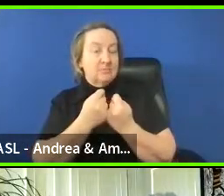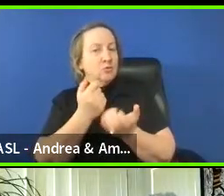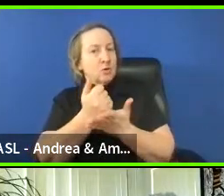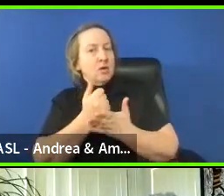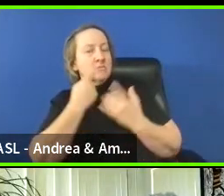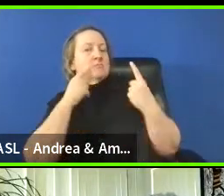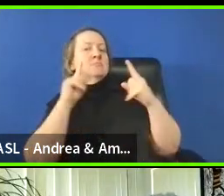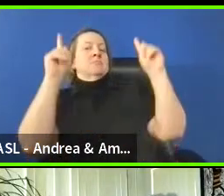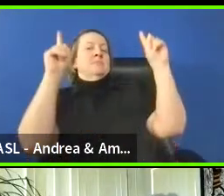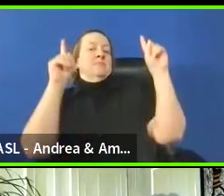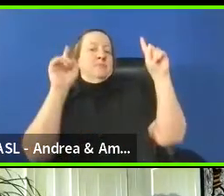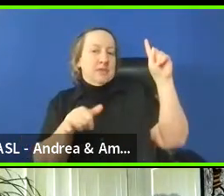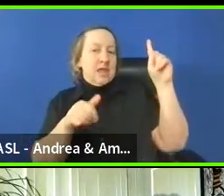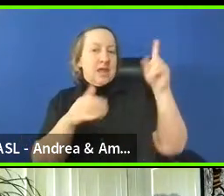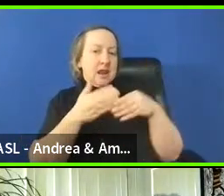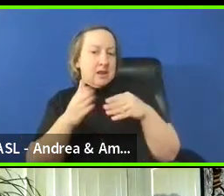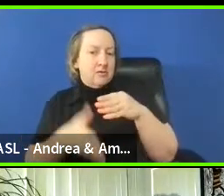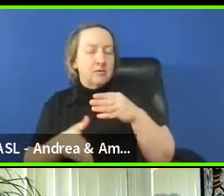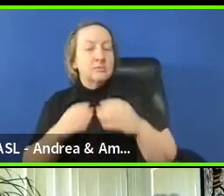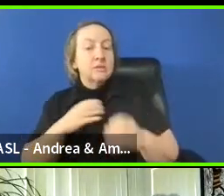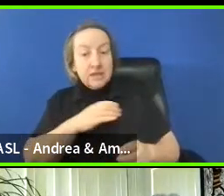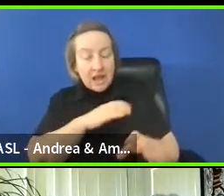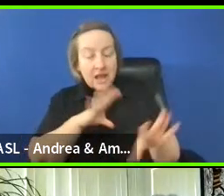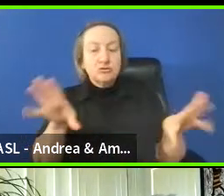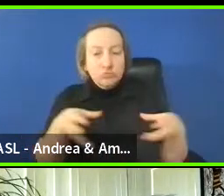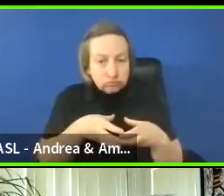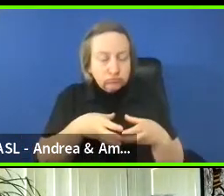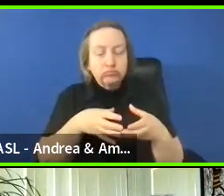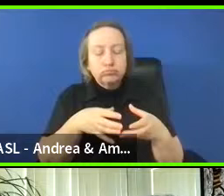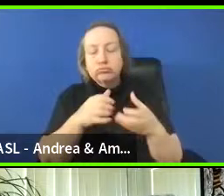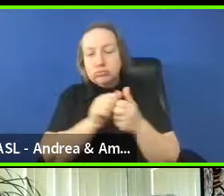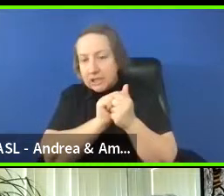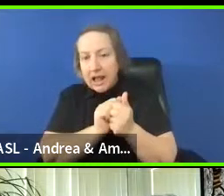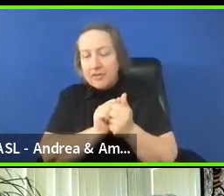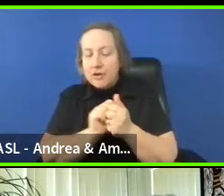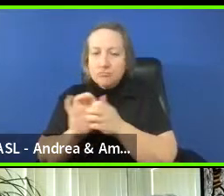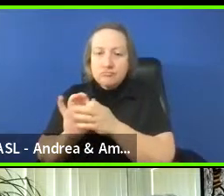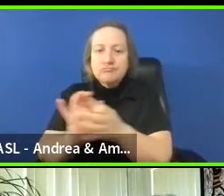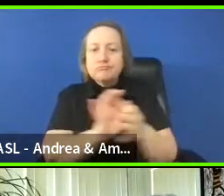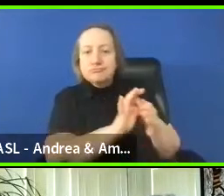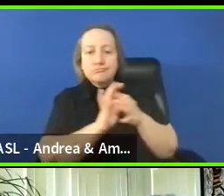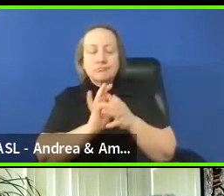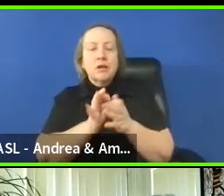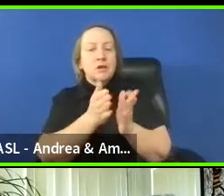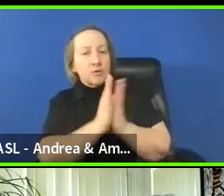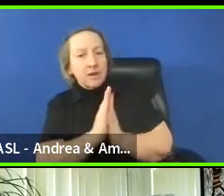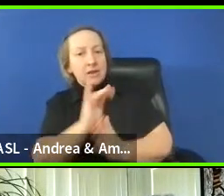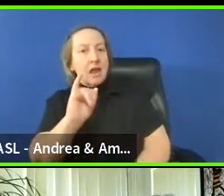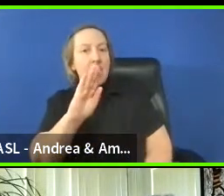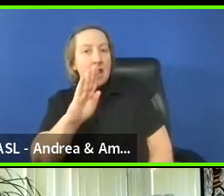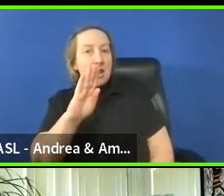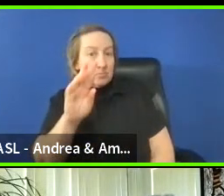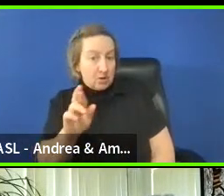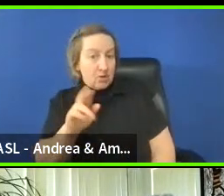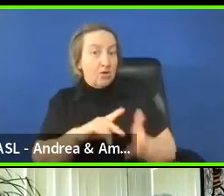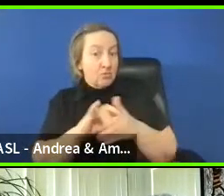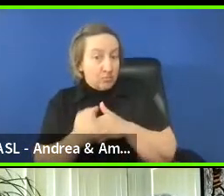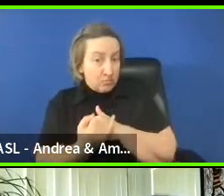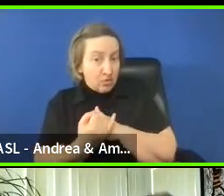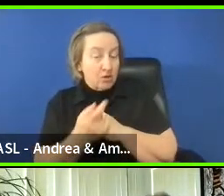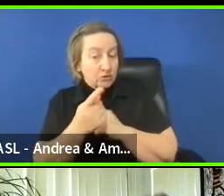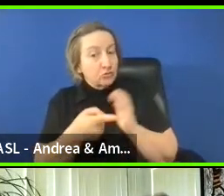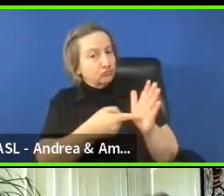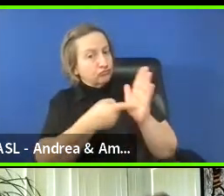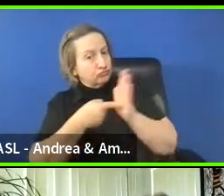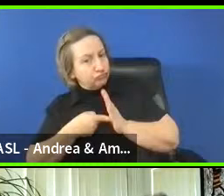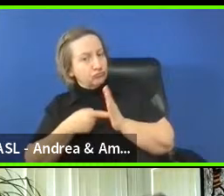The council really came together with one voice in requesting that the IBRP project demonstrate